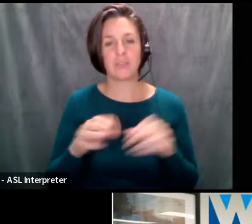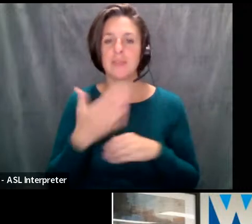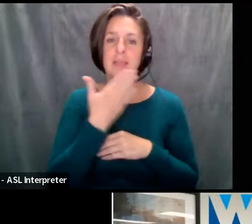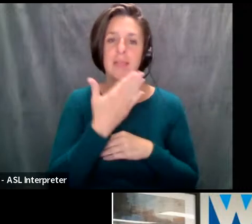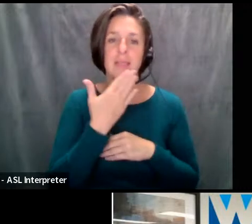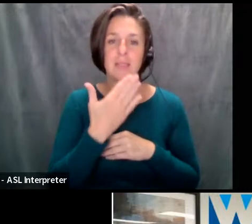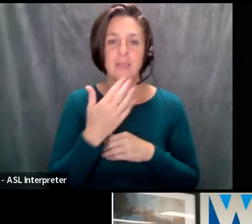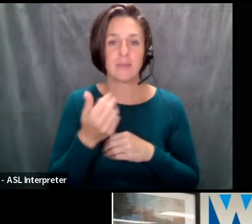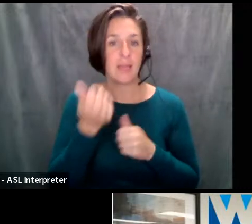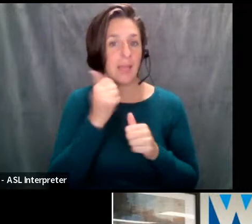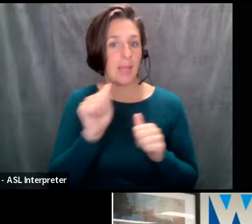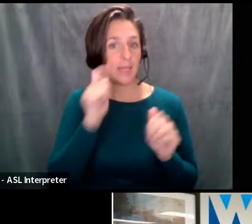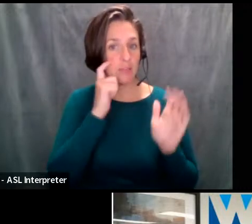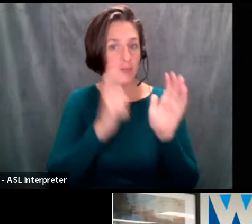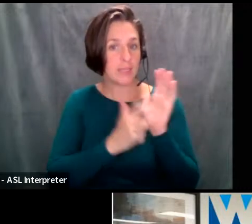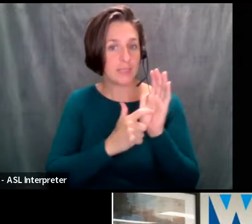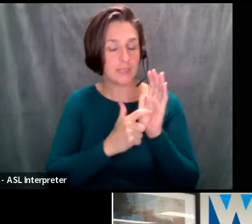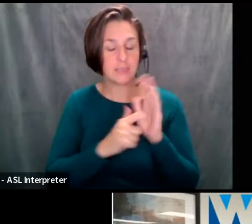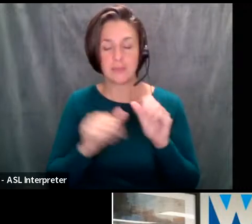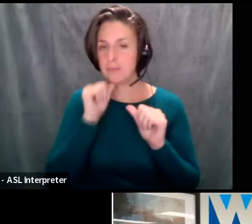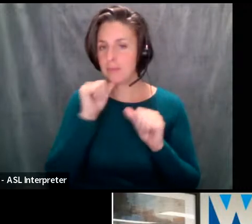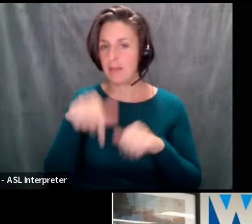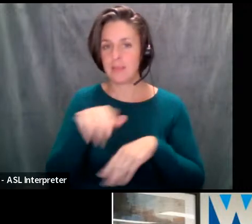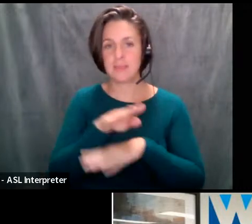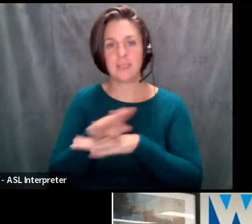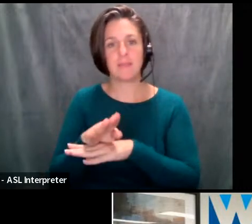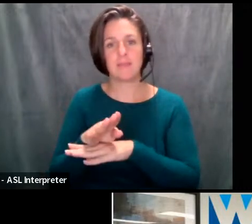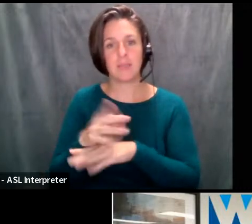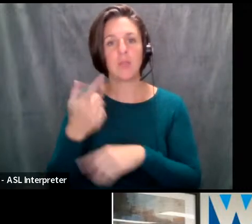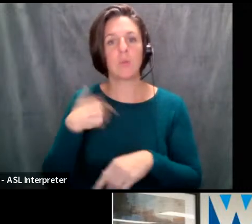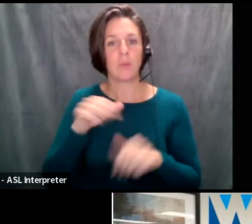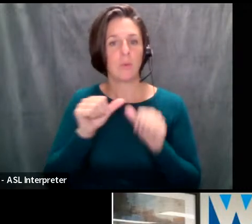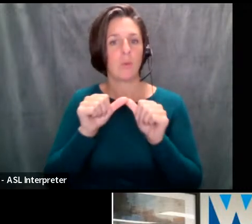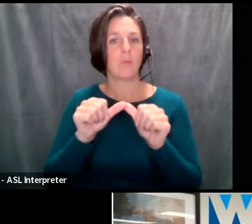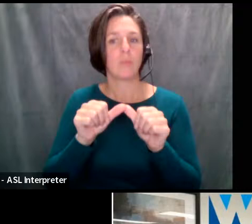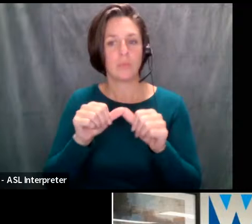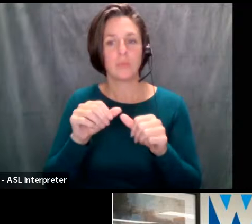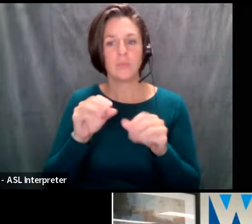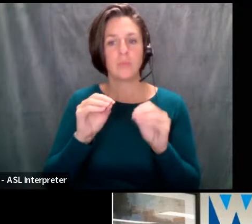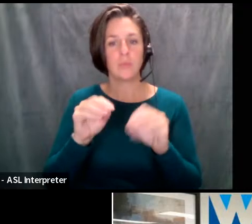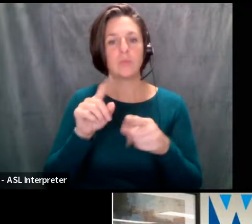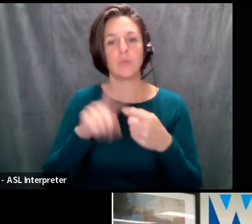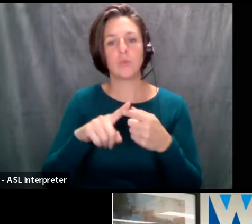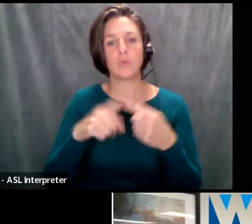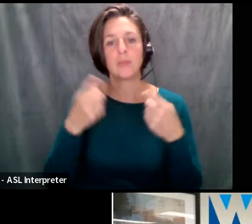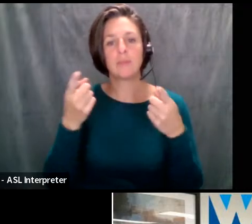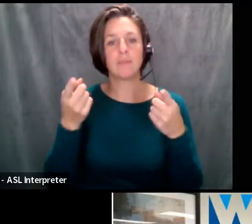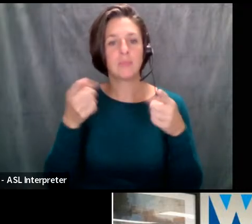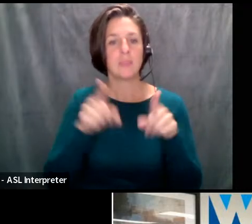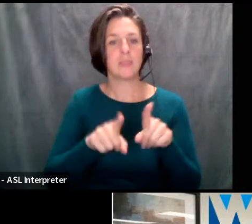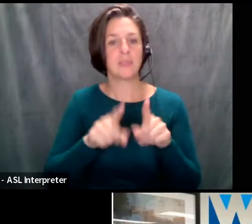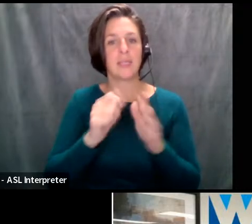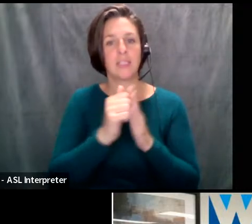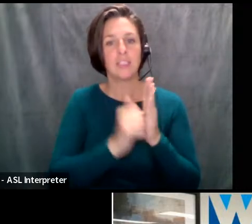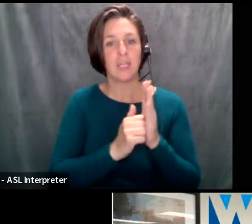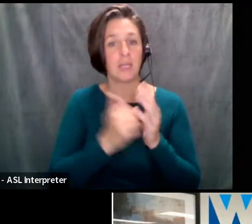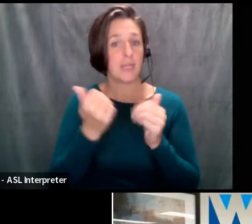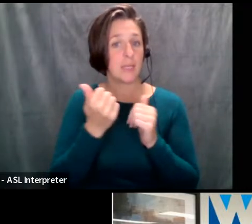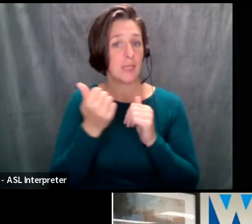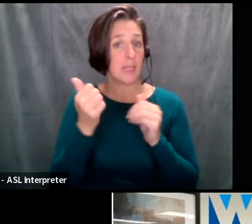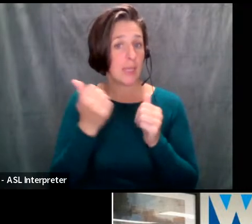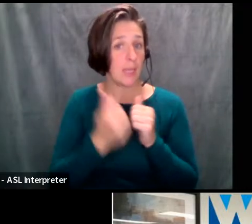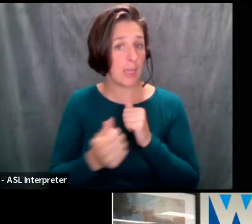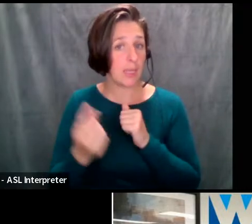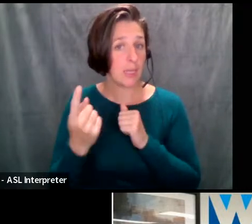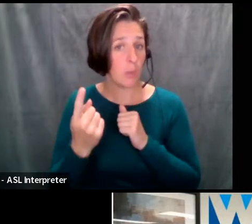any recognitions? Not this evening. Okay, we'll go on to the consent agenda. Does anybody want to